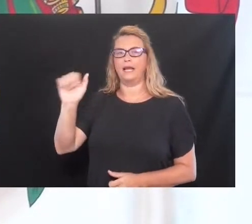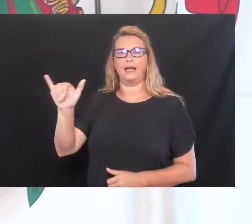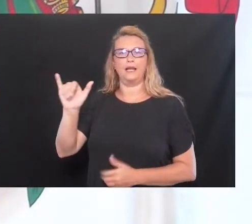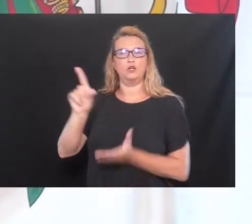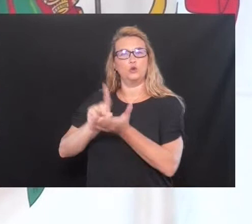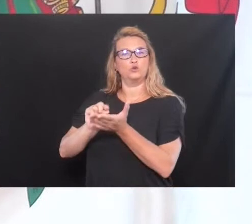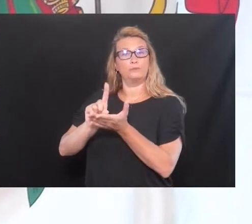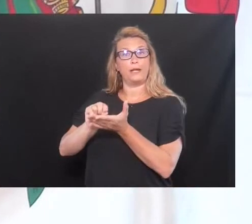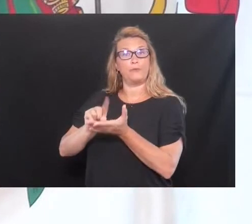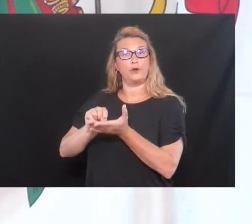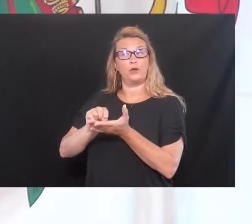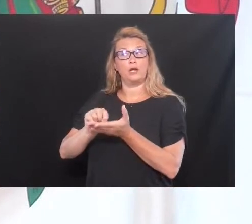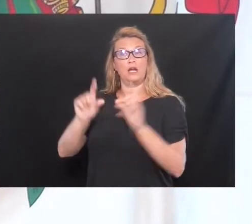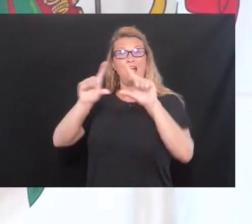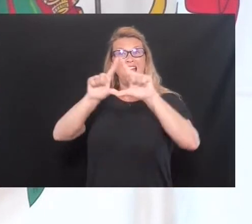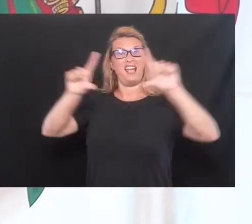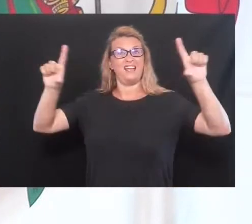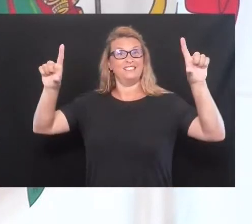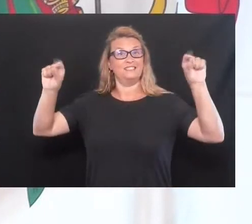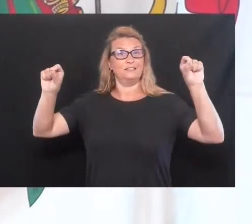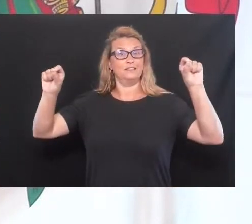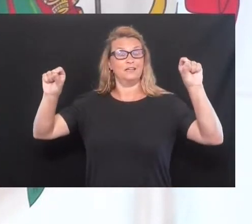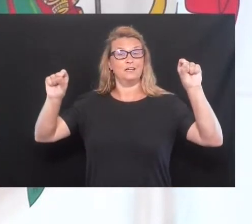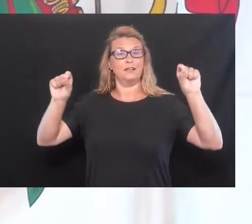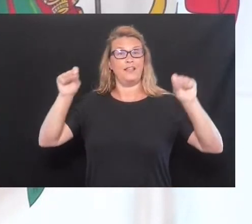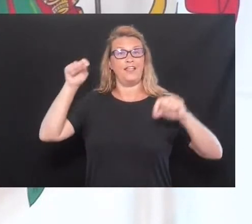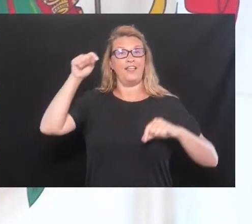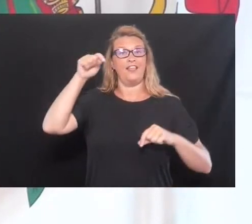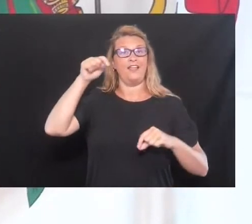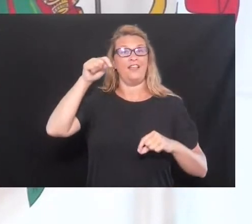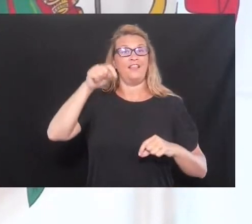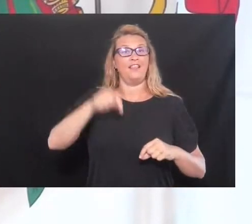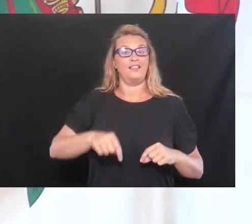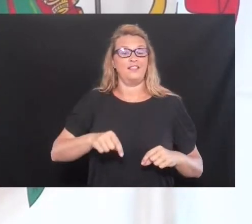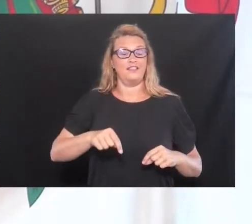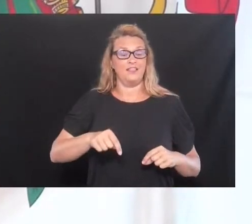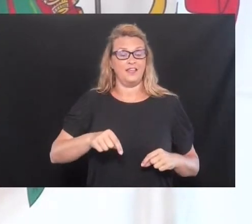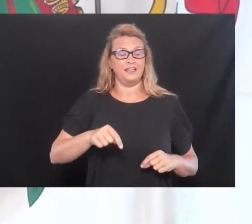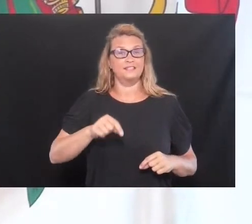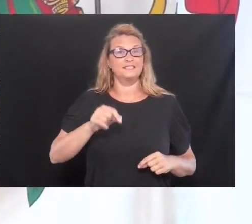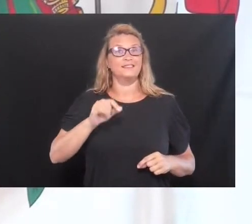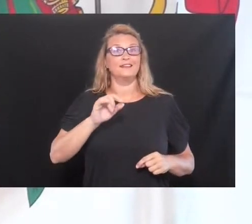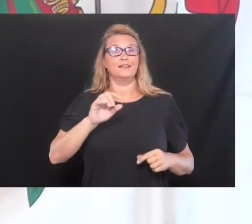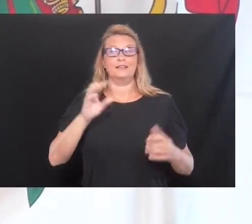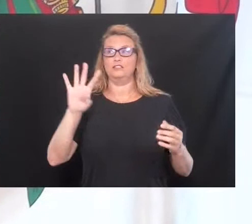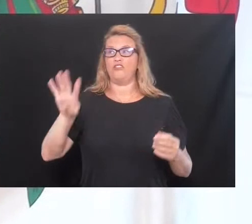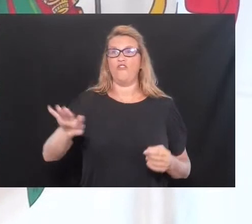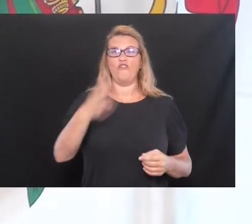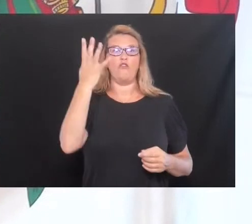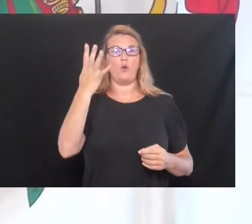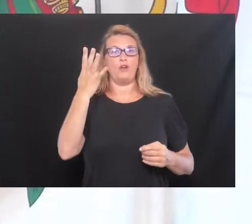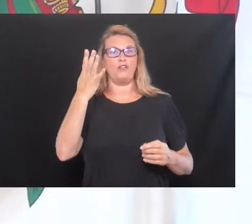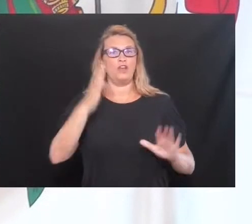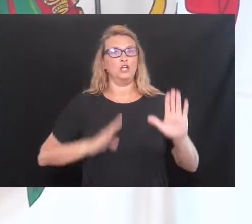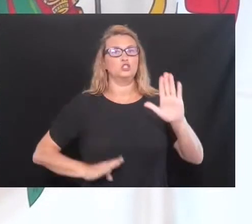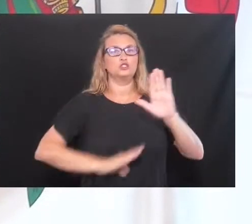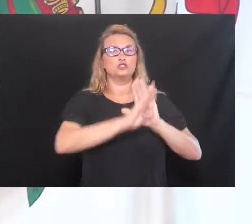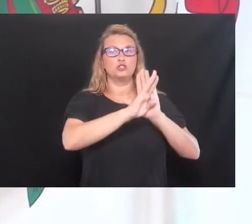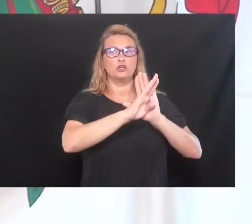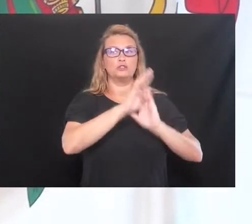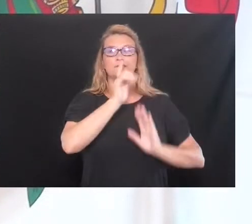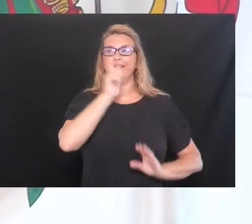basically said just this. It said, this is our fourth surge. It didn't have to happen. It's as simple as